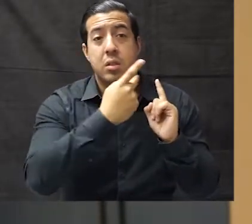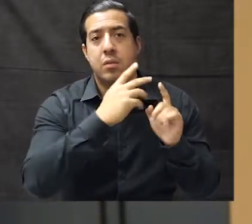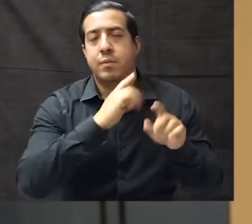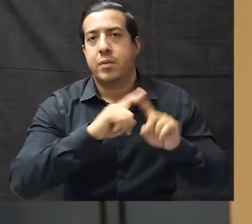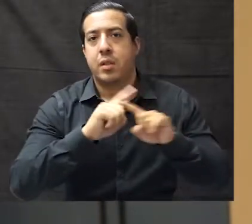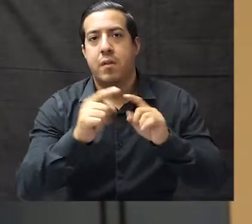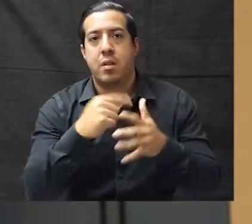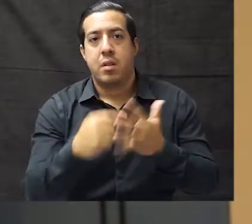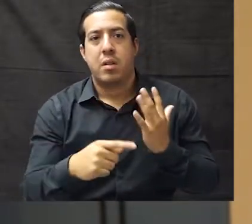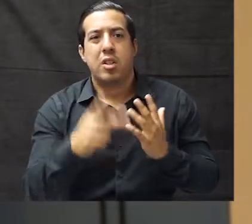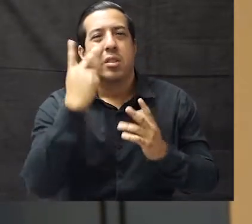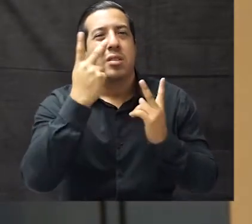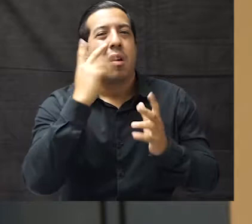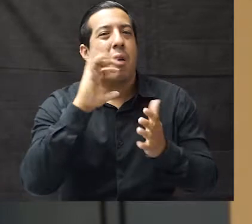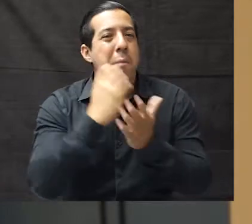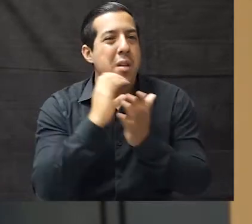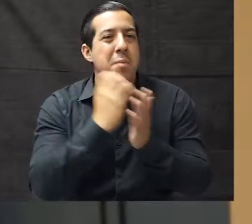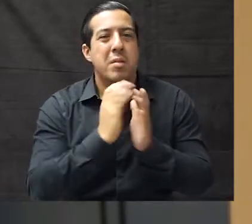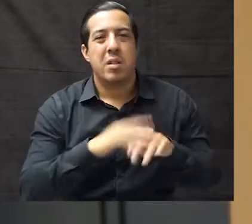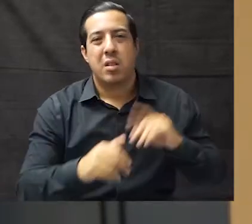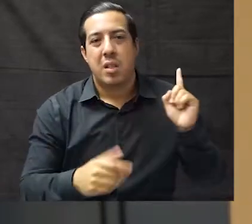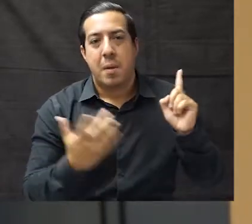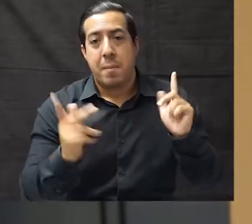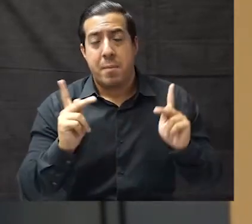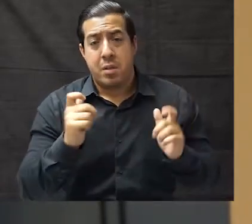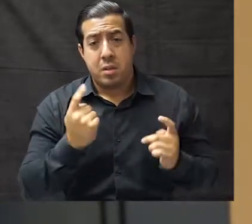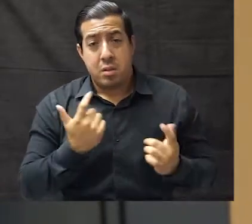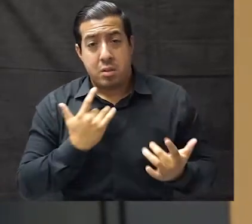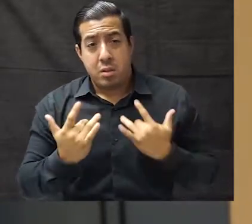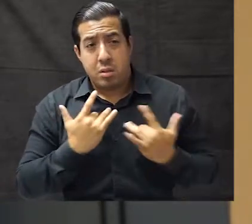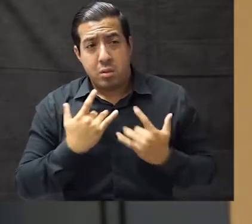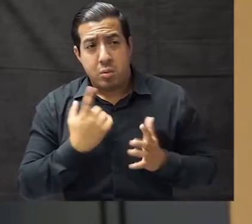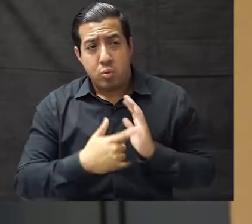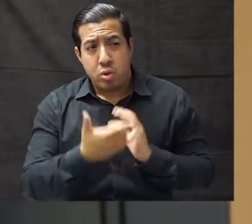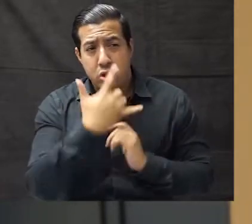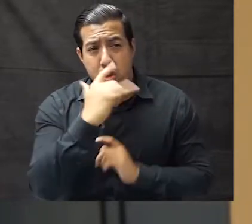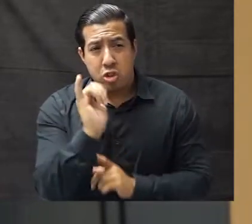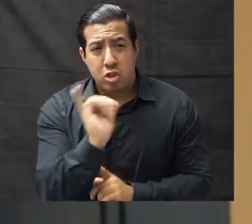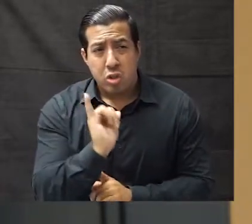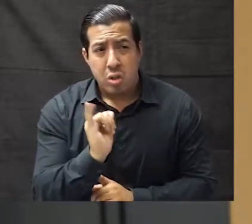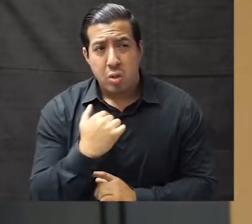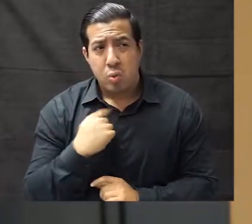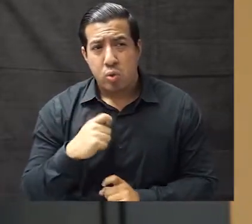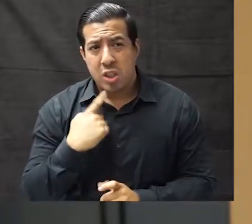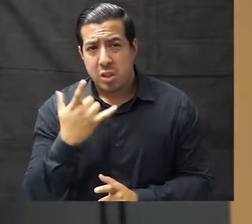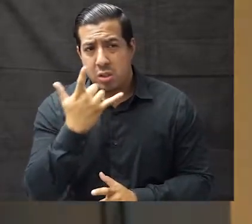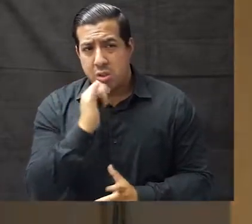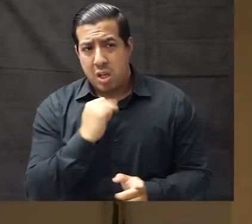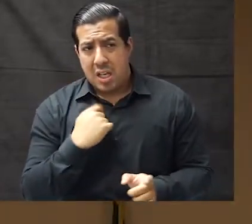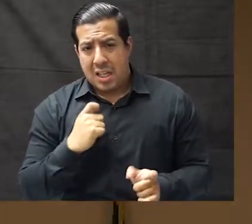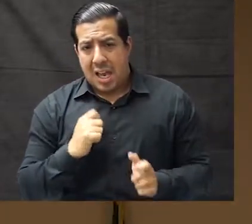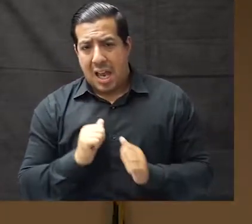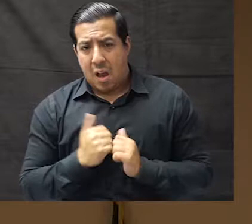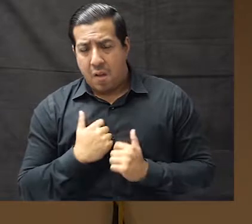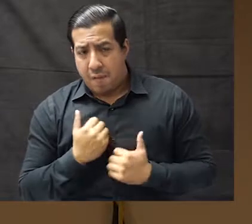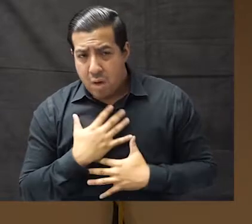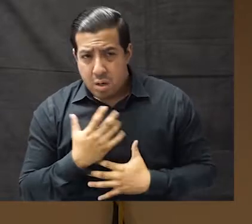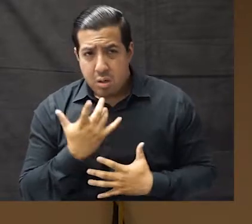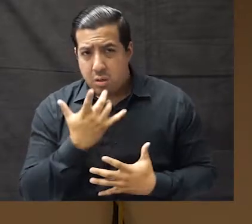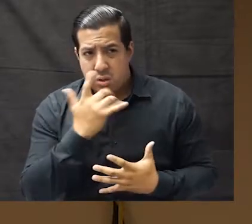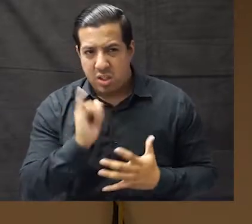stuff. So what do we do in the lab? Because we handle this stuff all the time, and we've had to change a lot of our procedures. So